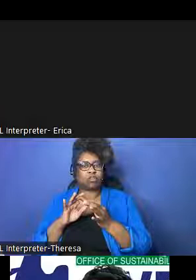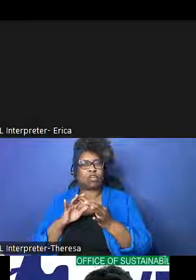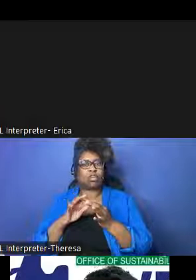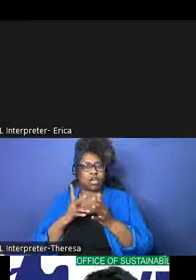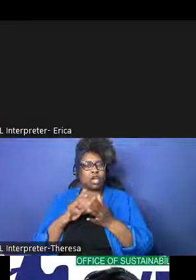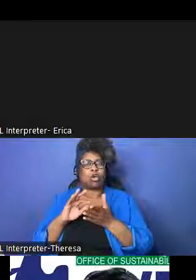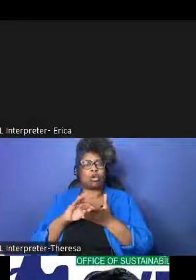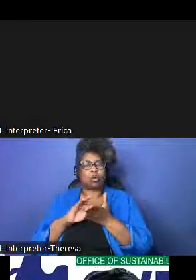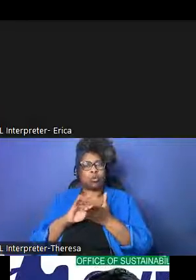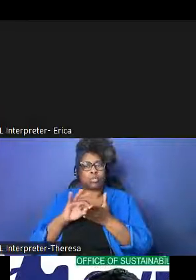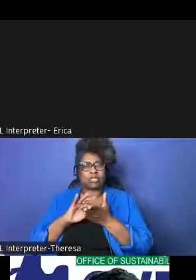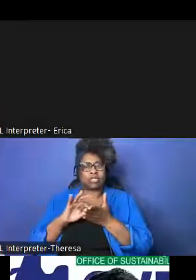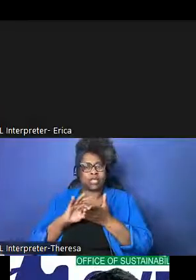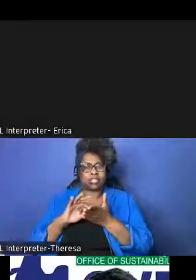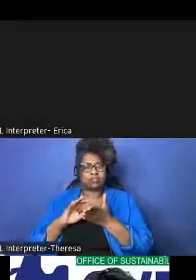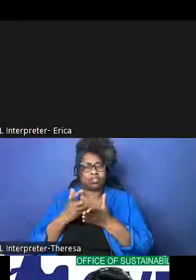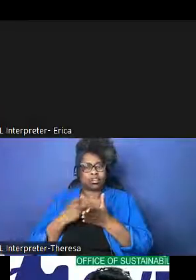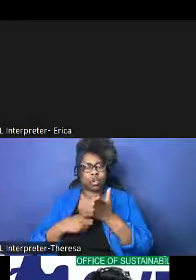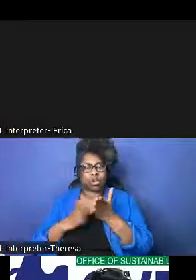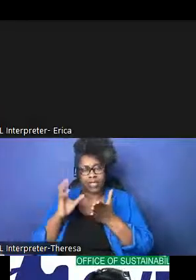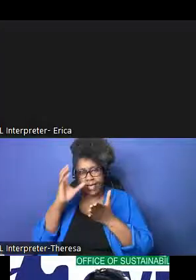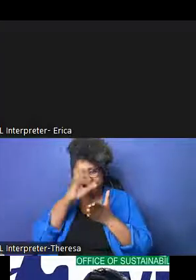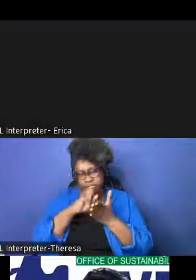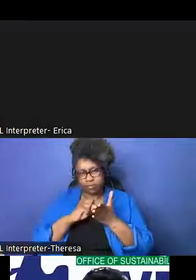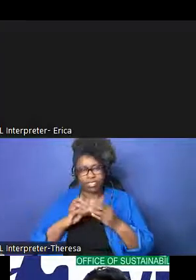cost estimates. So these are